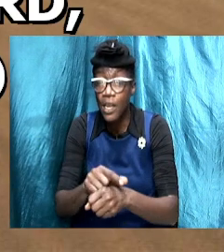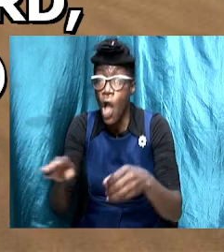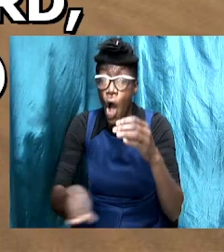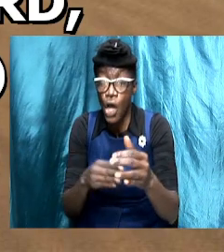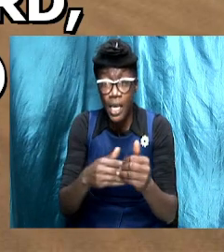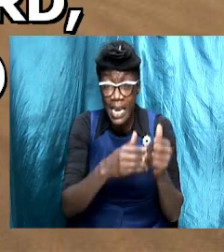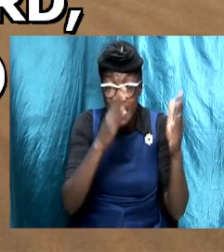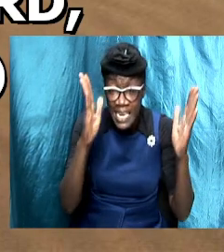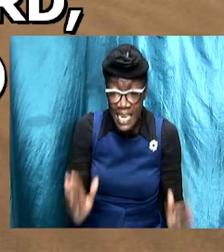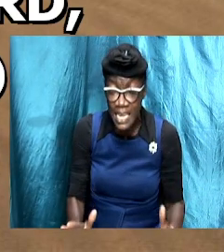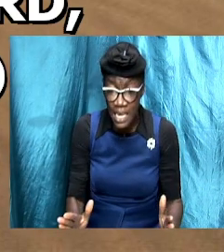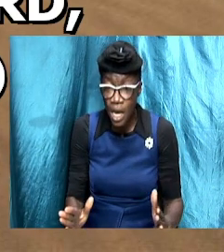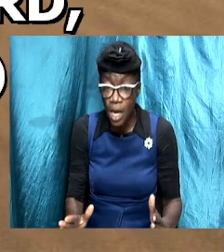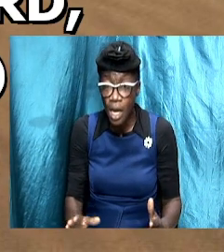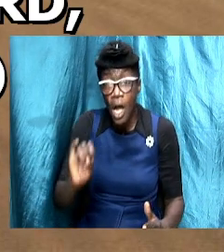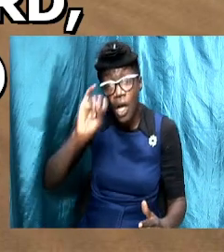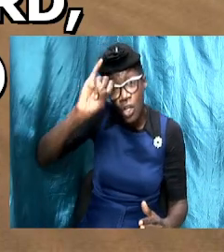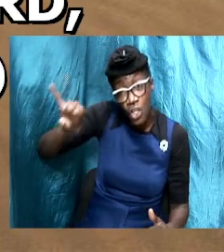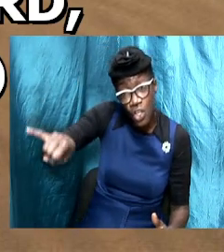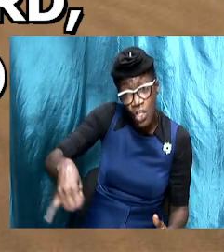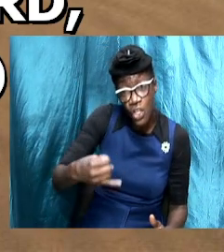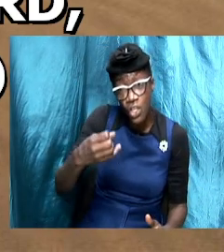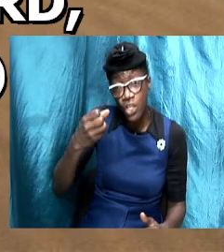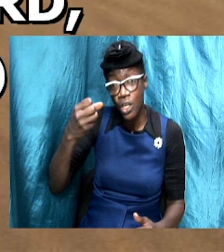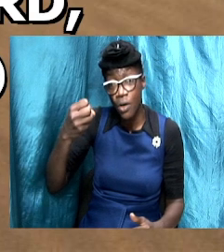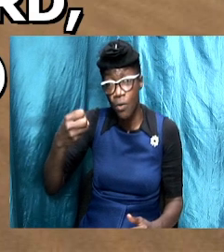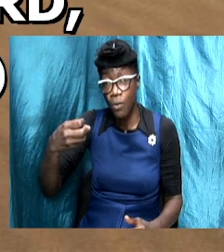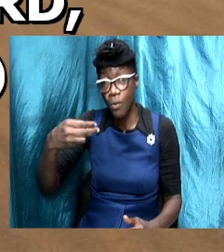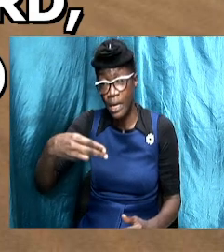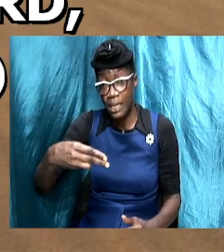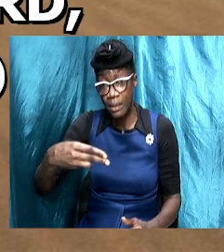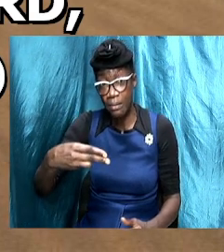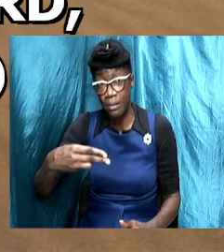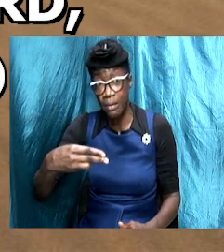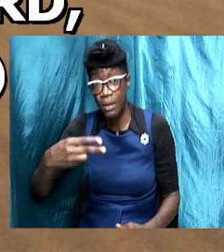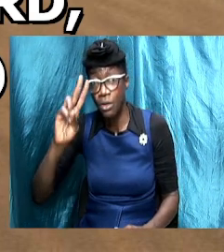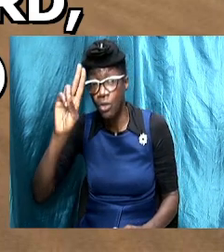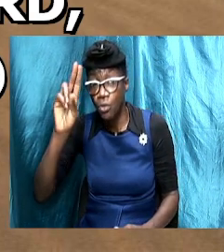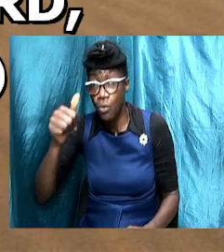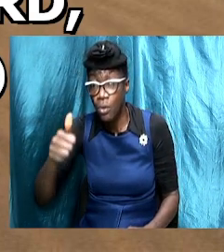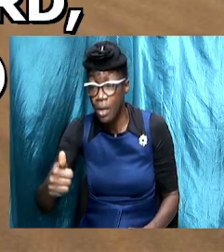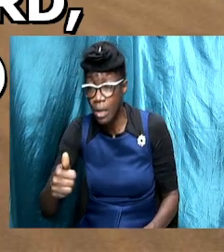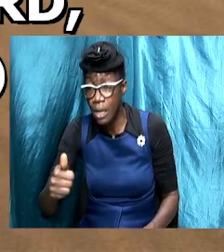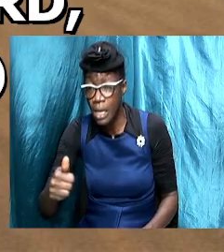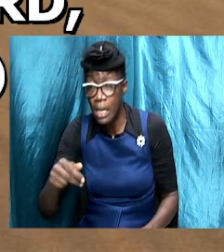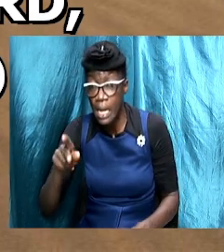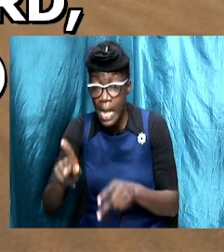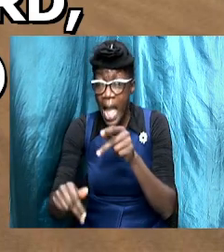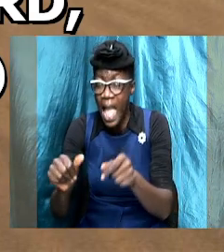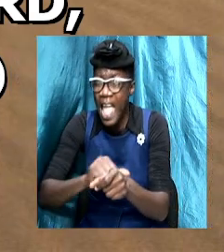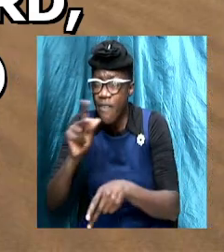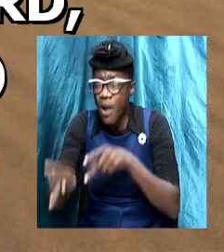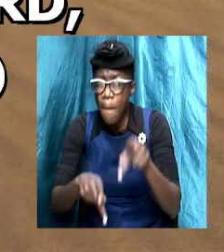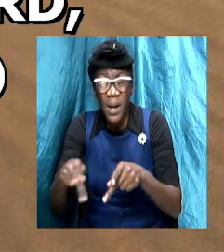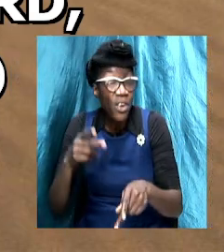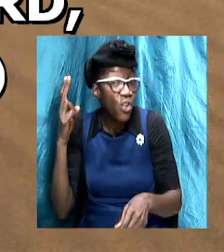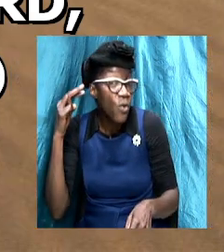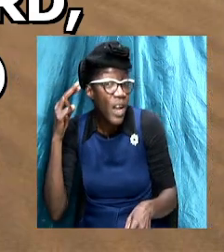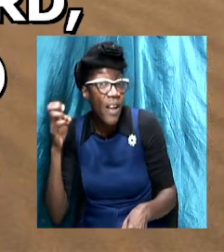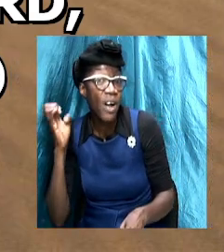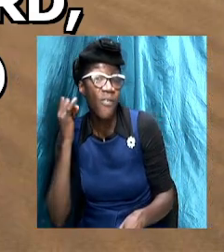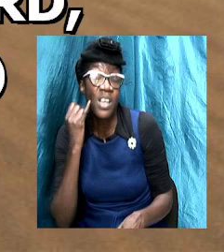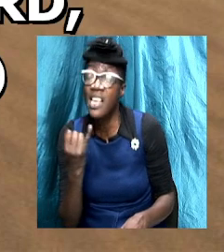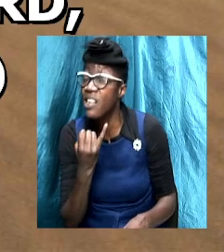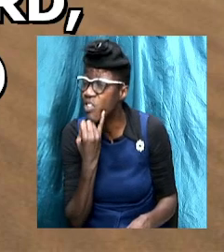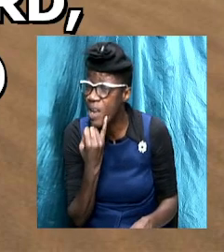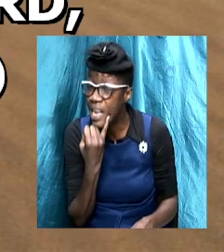Joshua, amen, the people were a mighty people. Every person who heard of Israel, every people or every nation